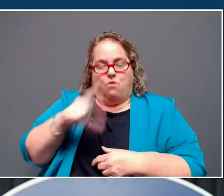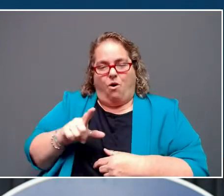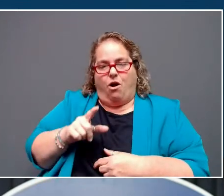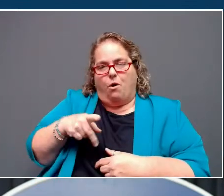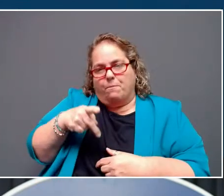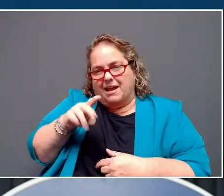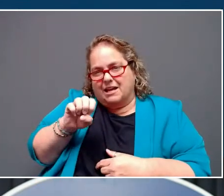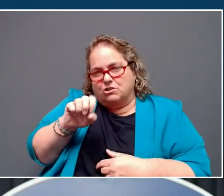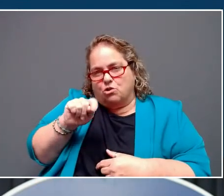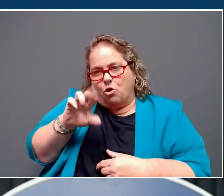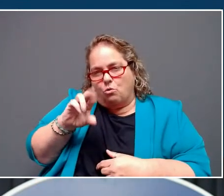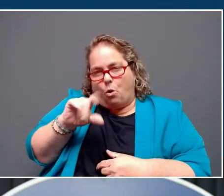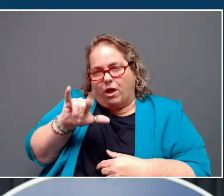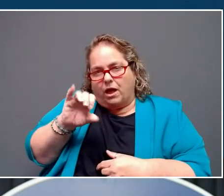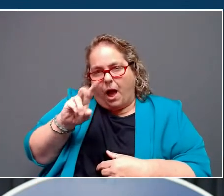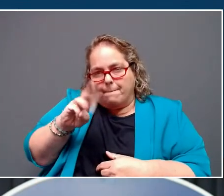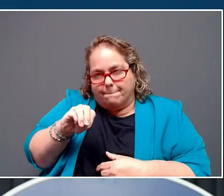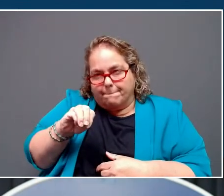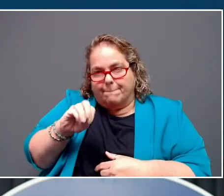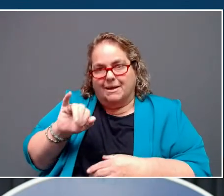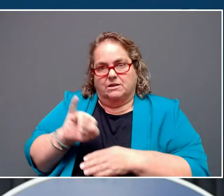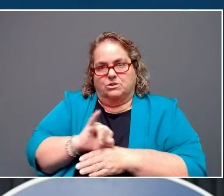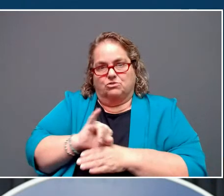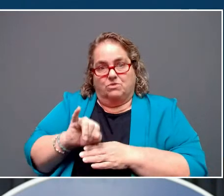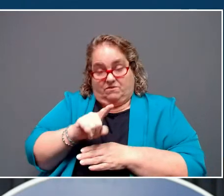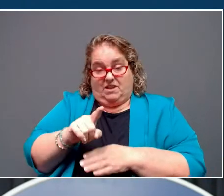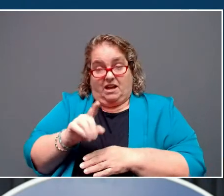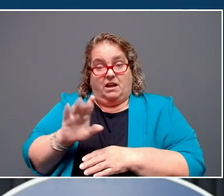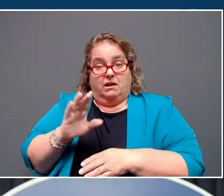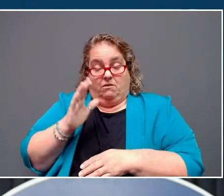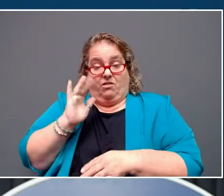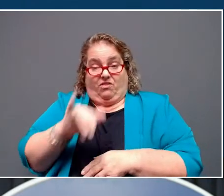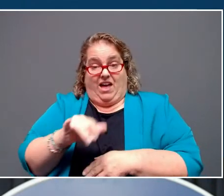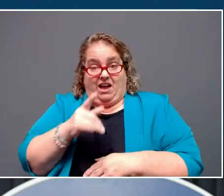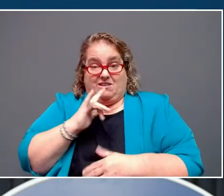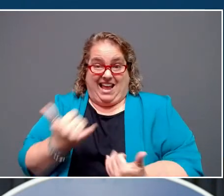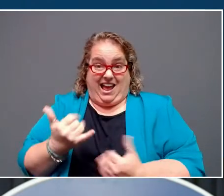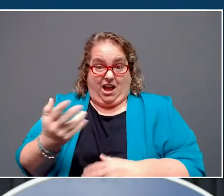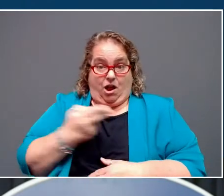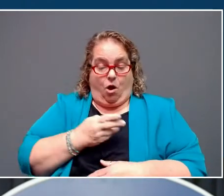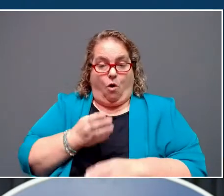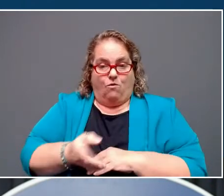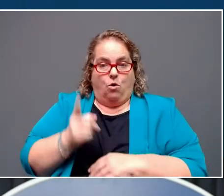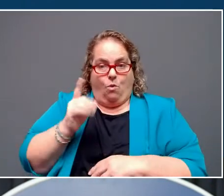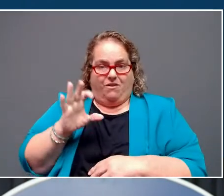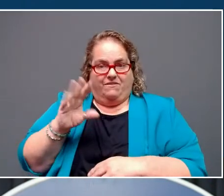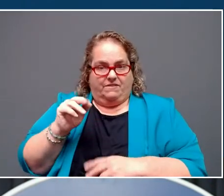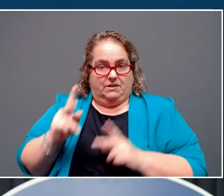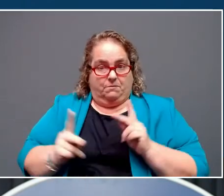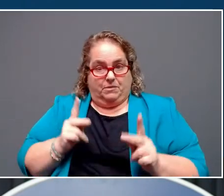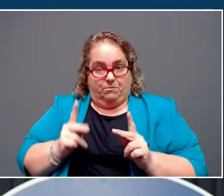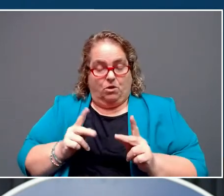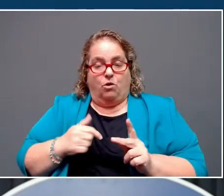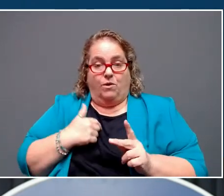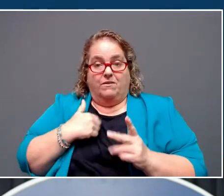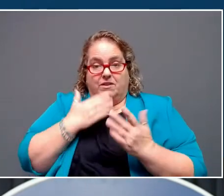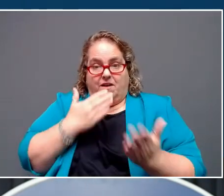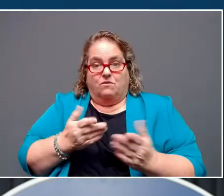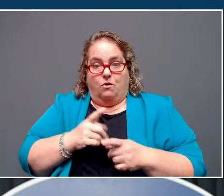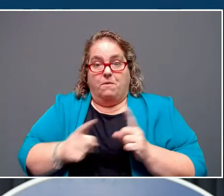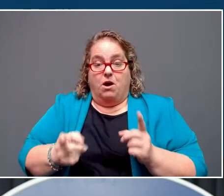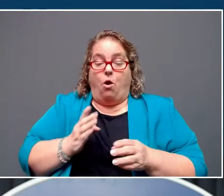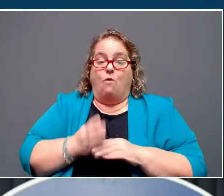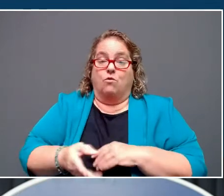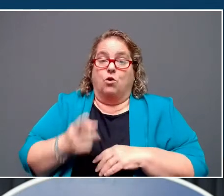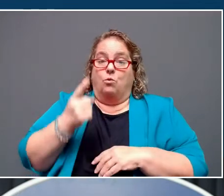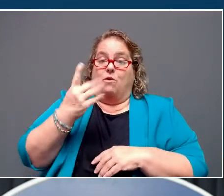Currently, the company employs about 150 people in the Louisville metro area, which we're grateful for. But this more than $250,000 investment will